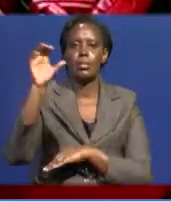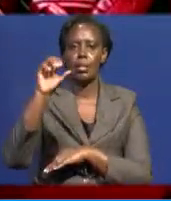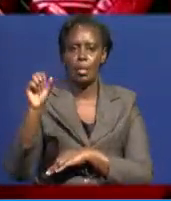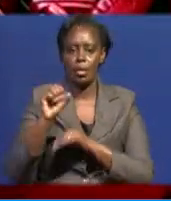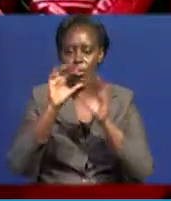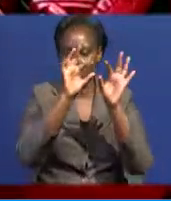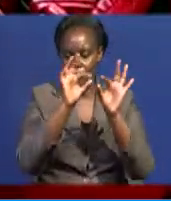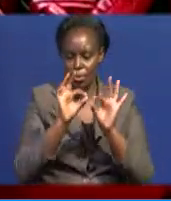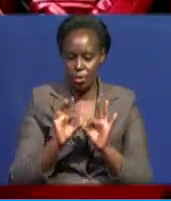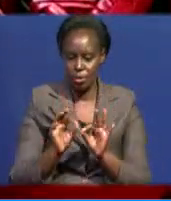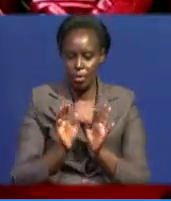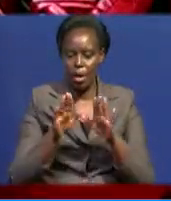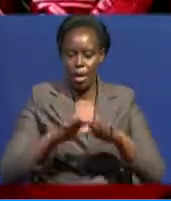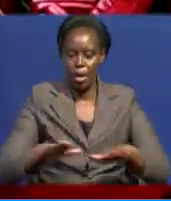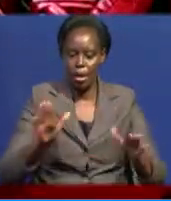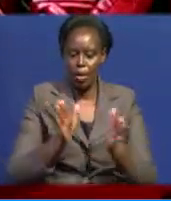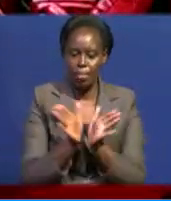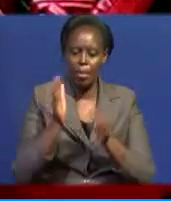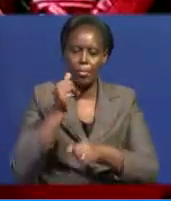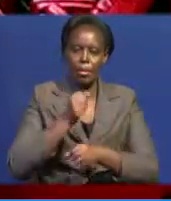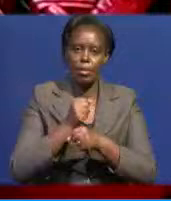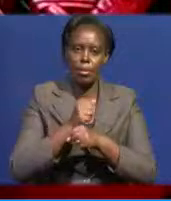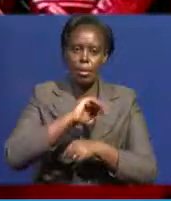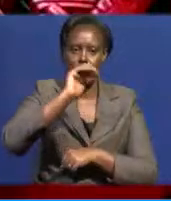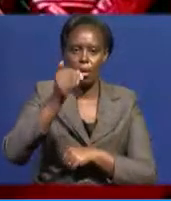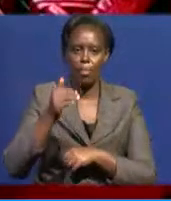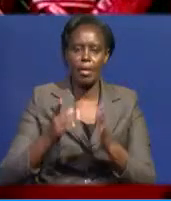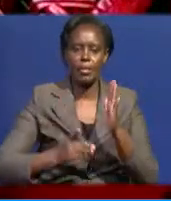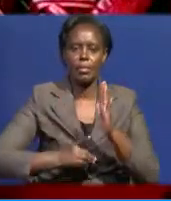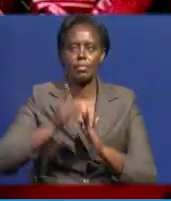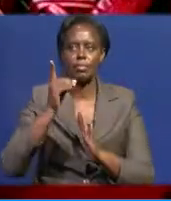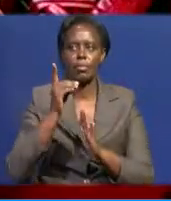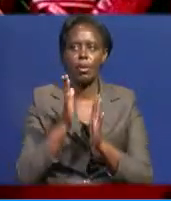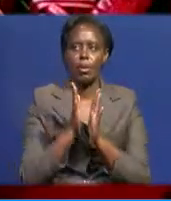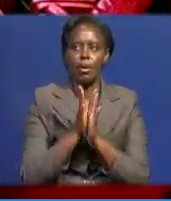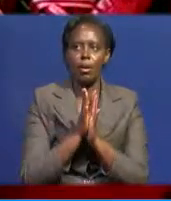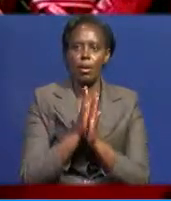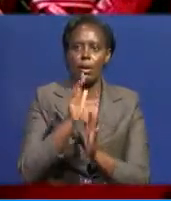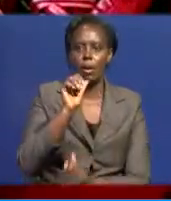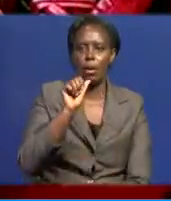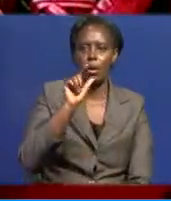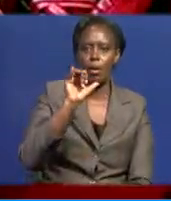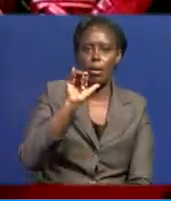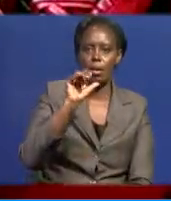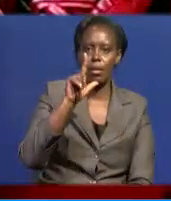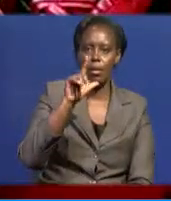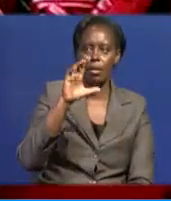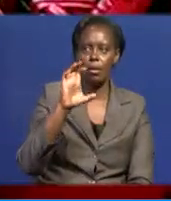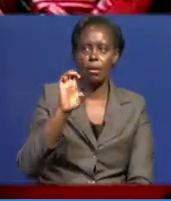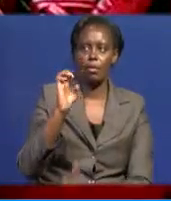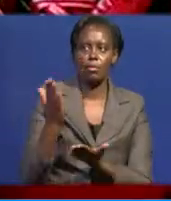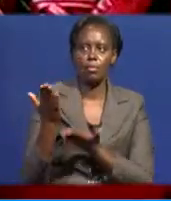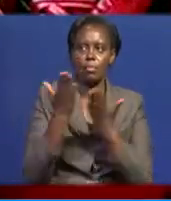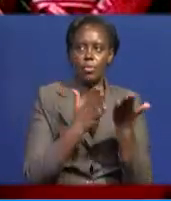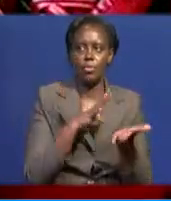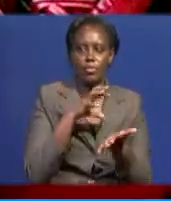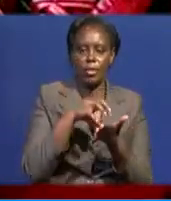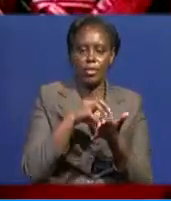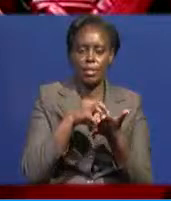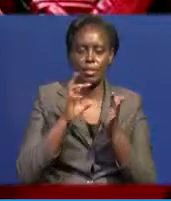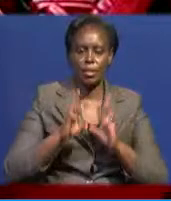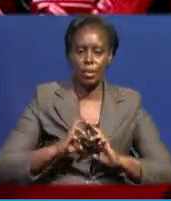Secretary for Lands, Public Works, Housing and Urban Development, Alice Wahome, to provide a status